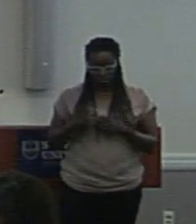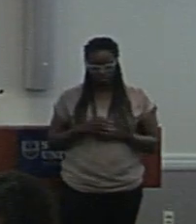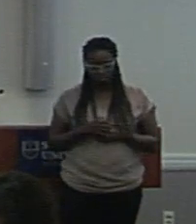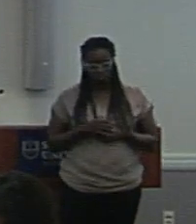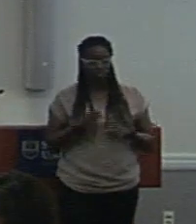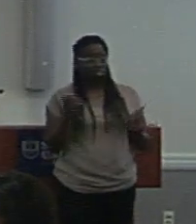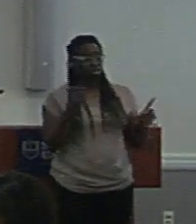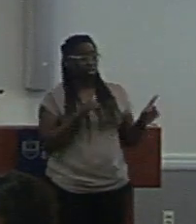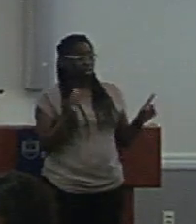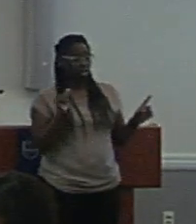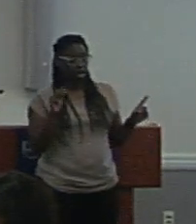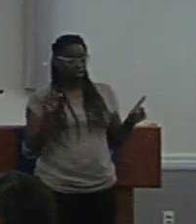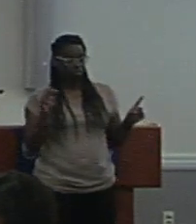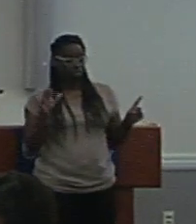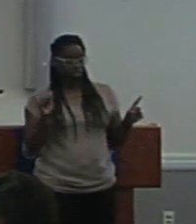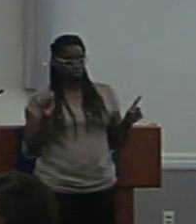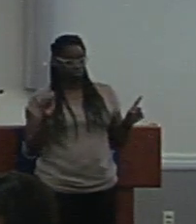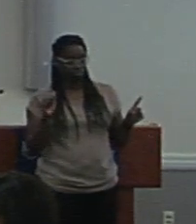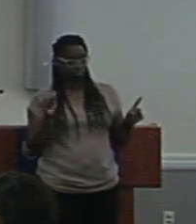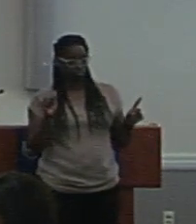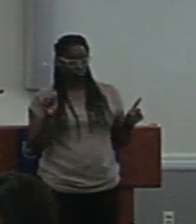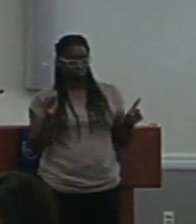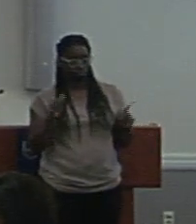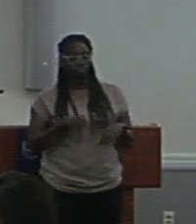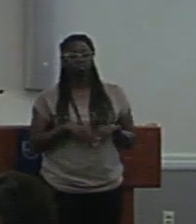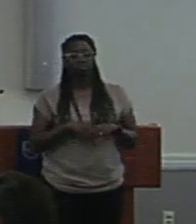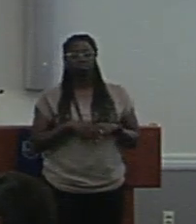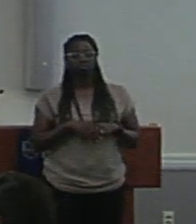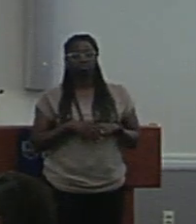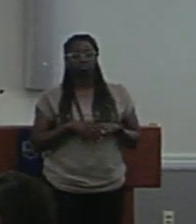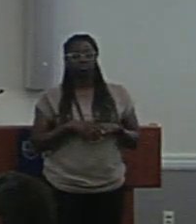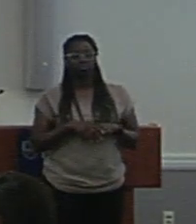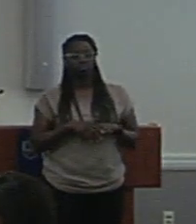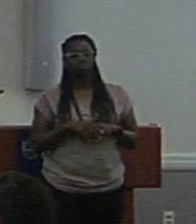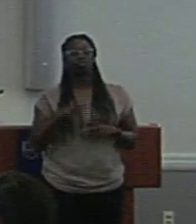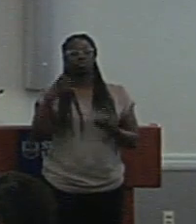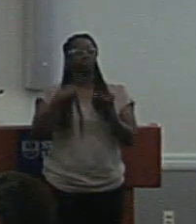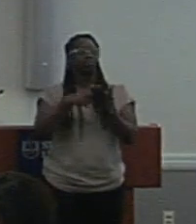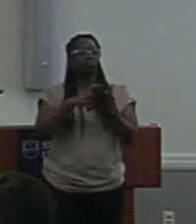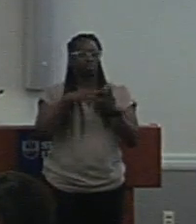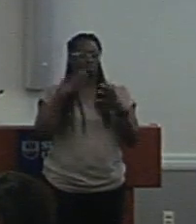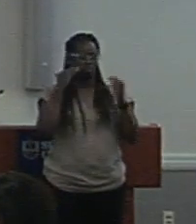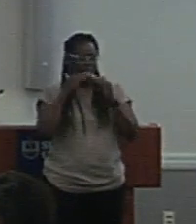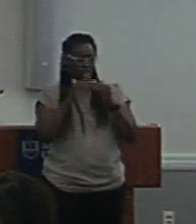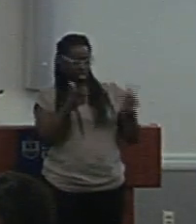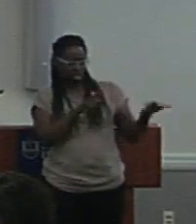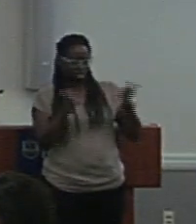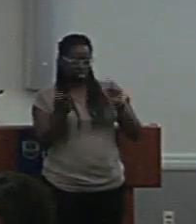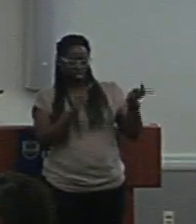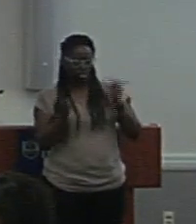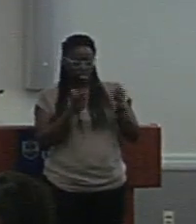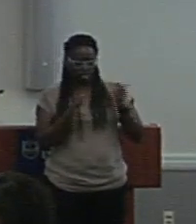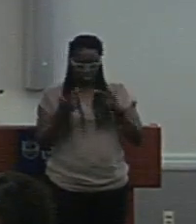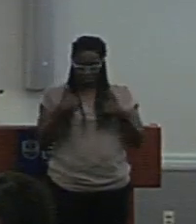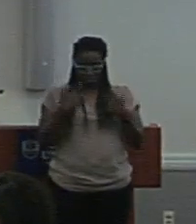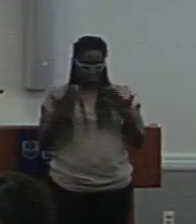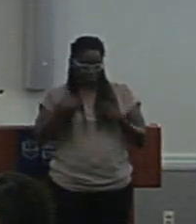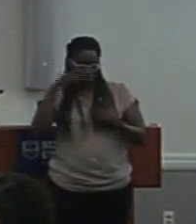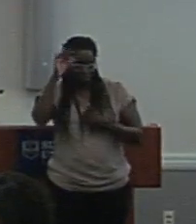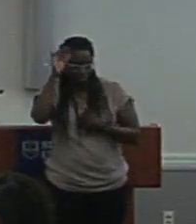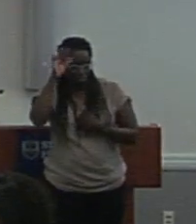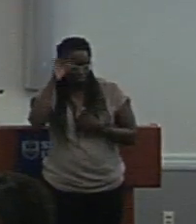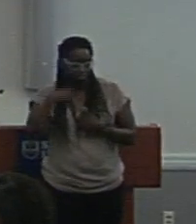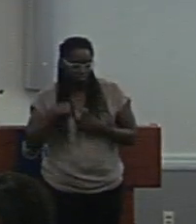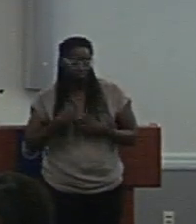Housing if they're willing to introduce themselves, because I know we get a lot of calls about housing issues, and folks may not know that housing discrimination is